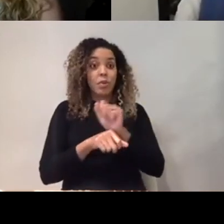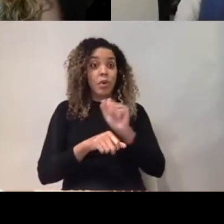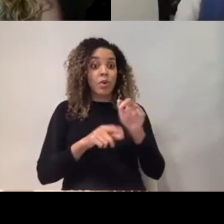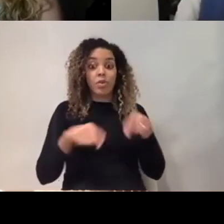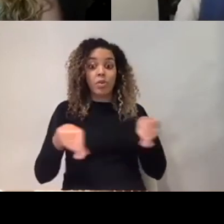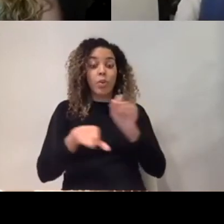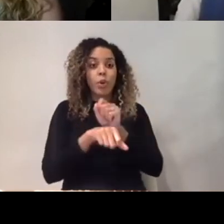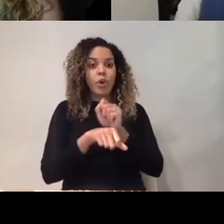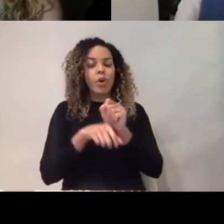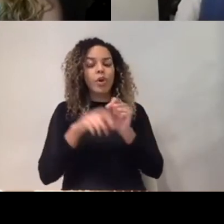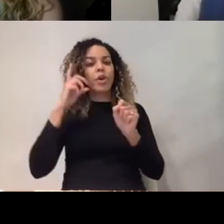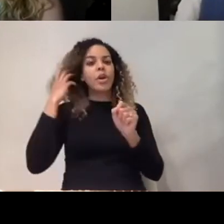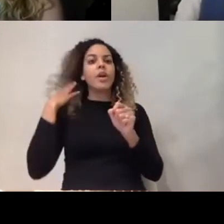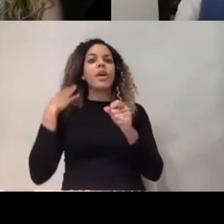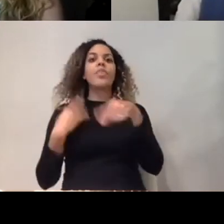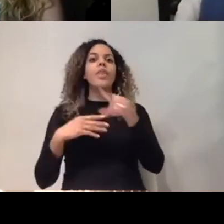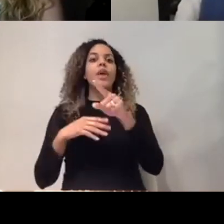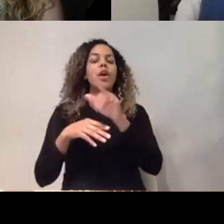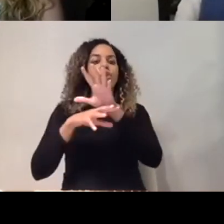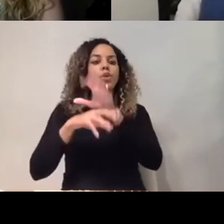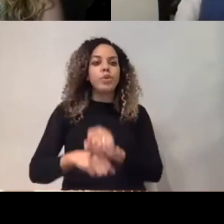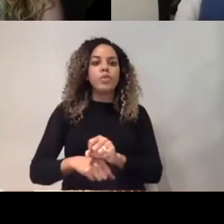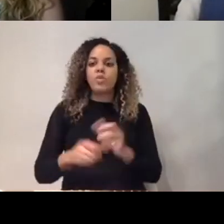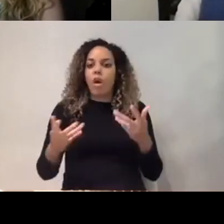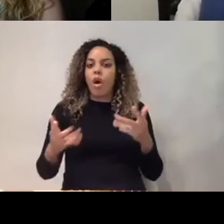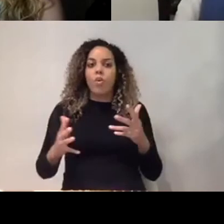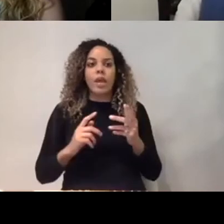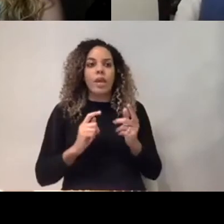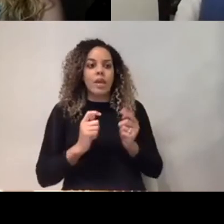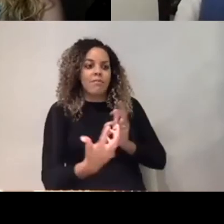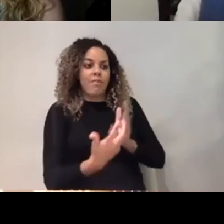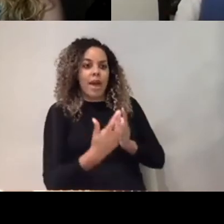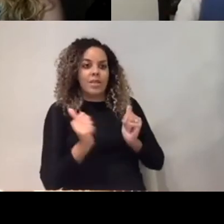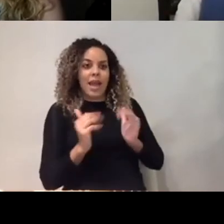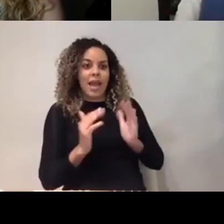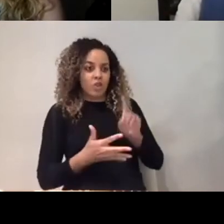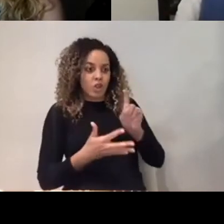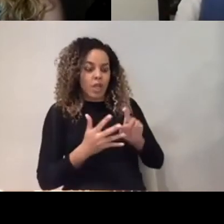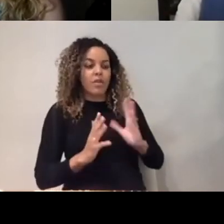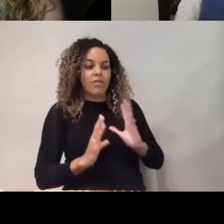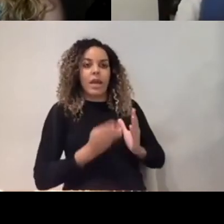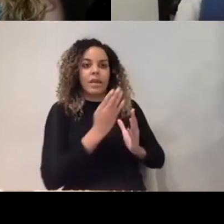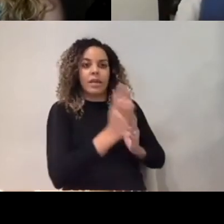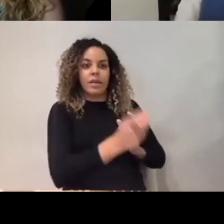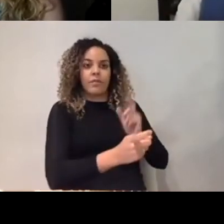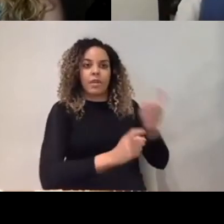adapting to something that an actor needs, but the way that Hollywood